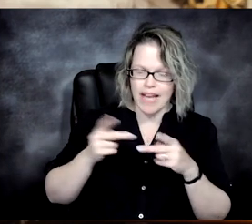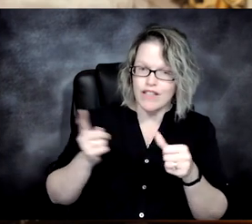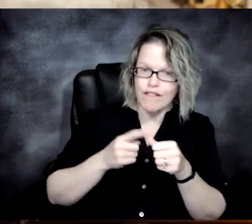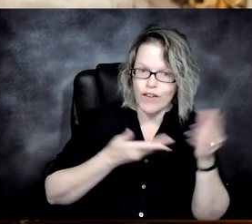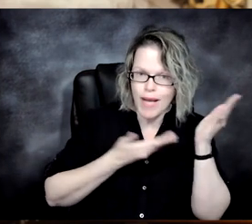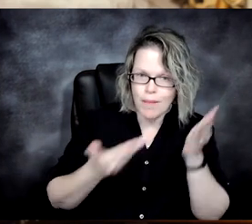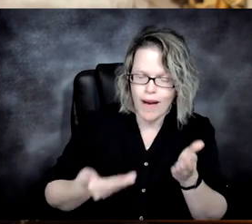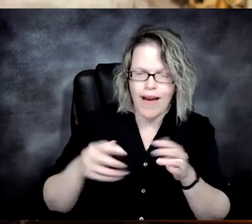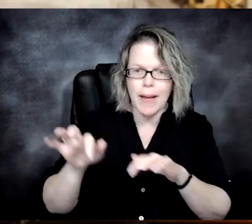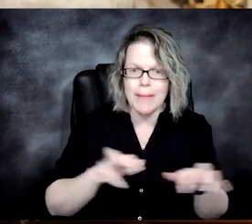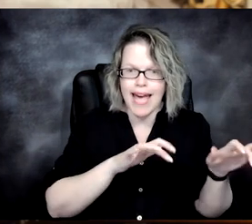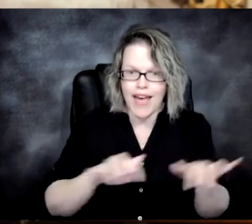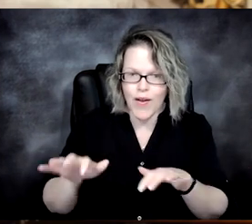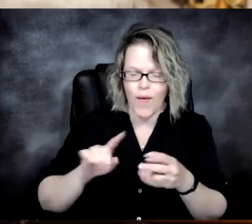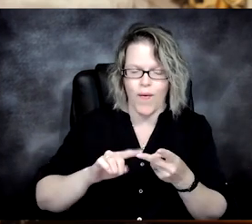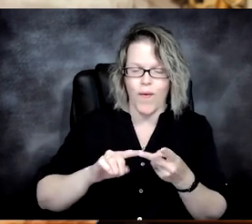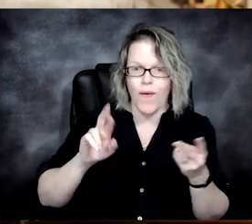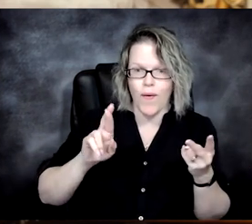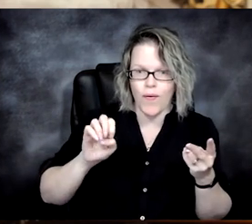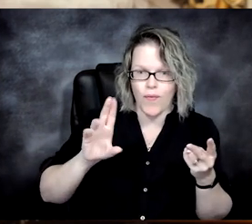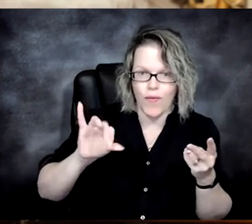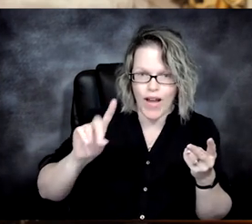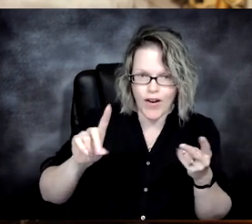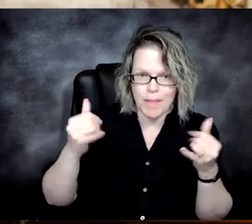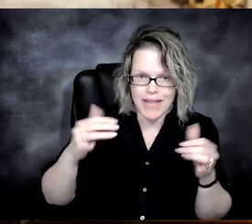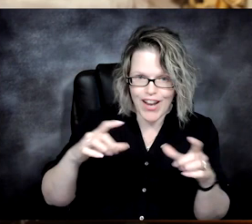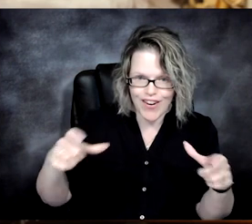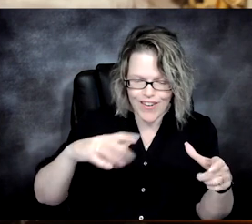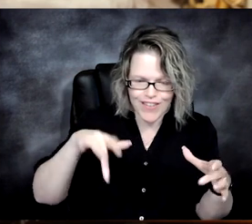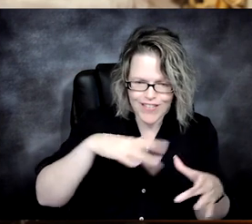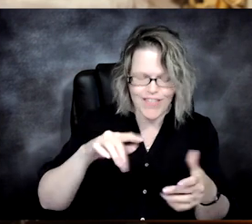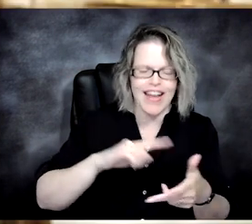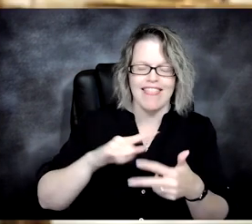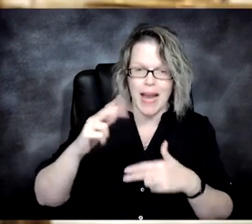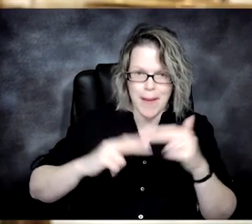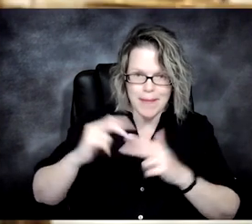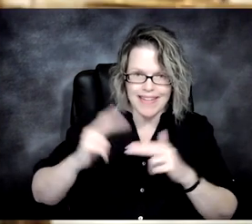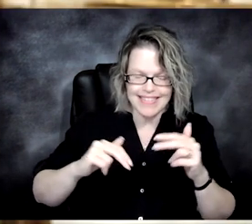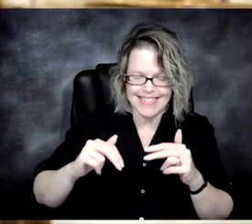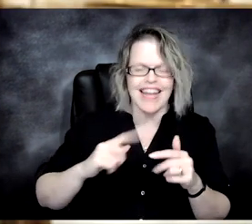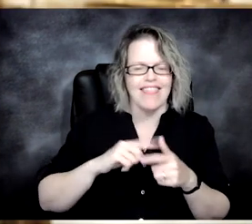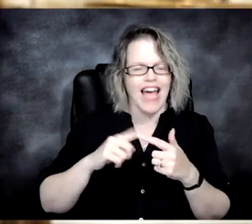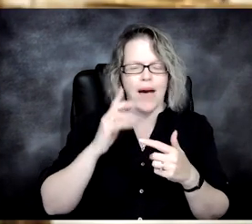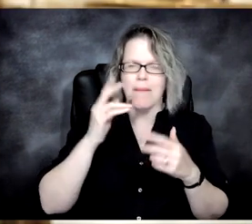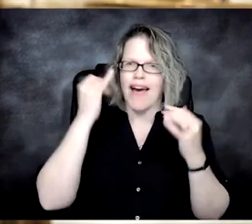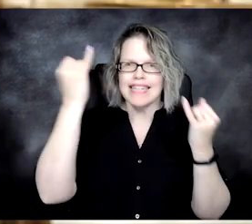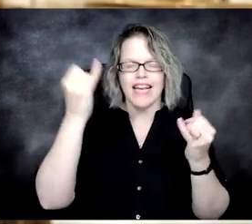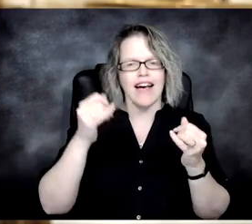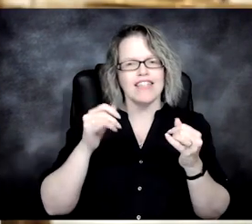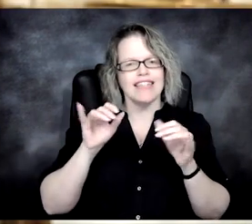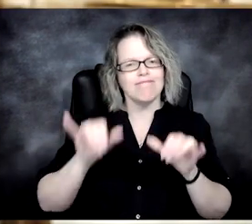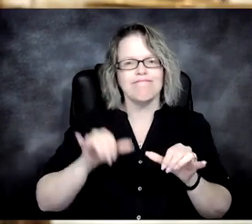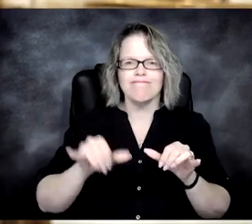piano. Next thing was a record player, and then I started building the restaurant. So my idea was I'm gonna hang out all day, I'm gonna listen to